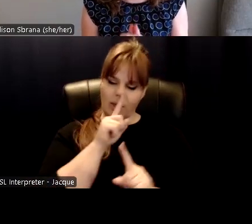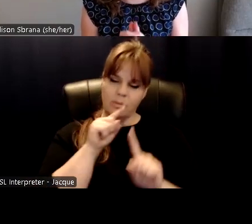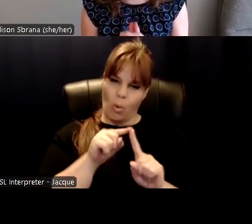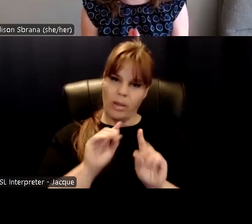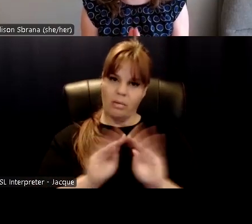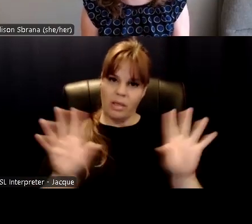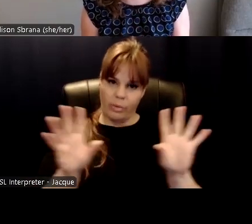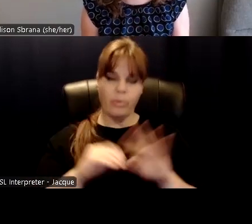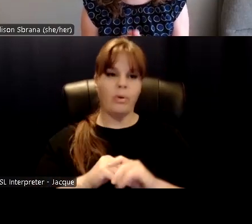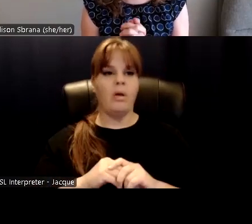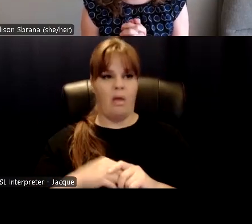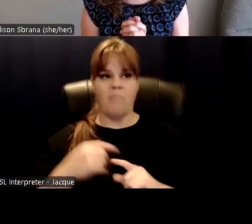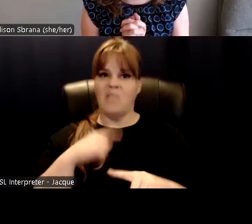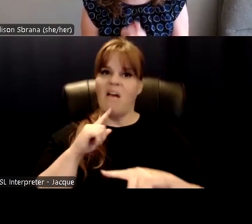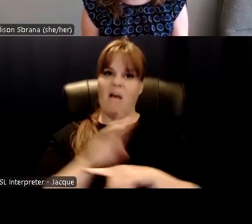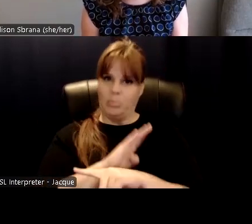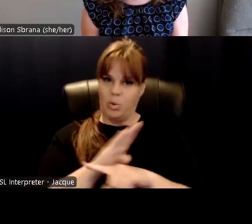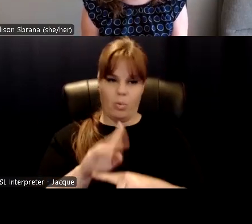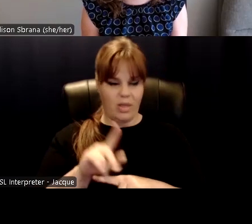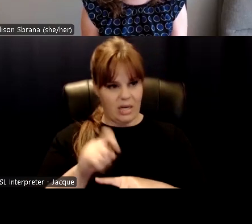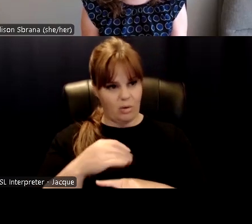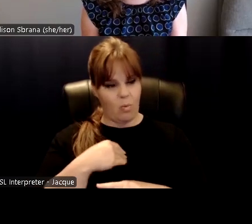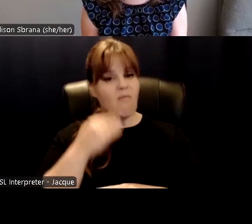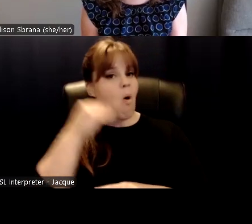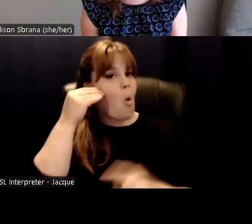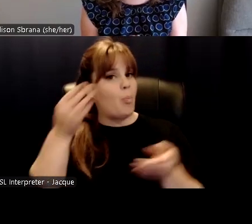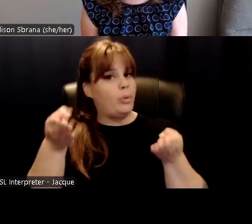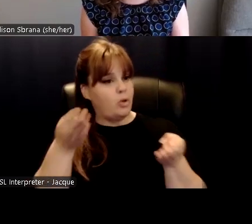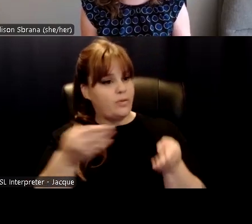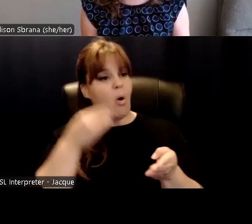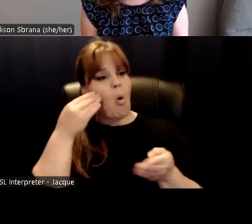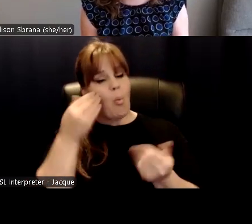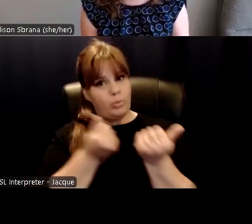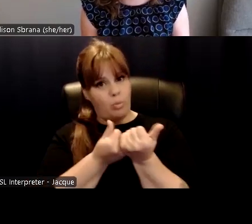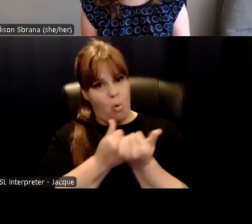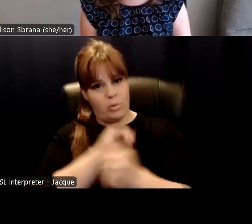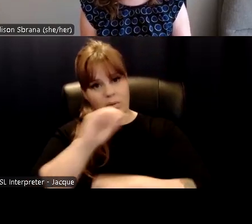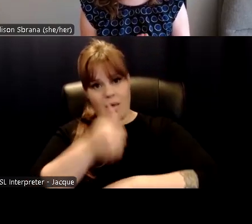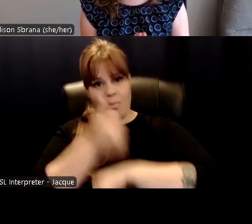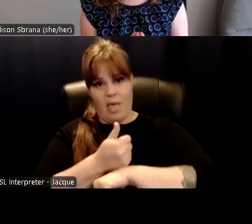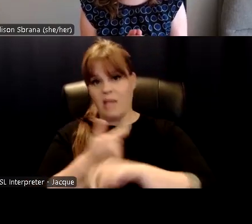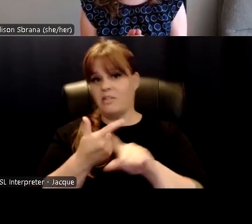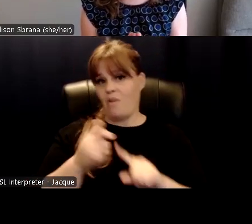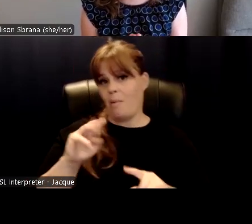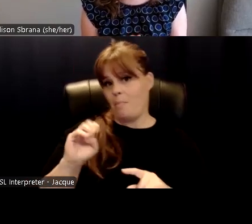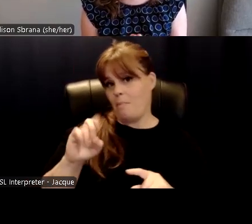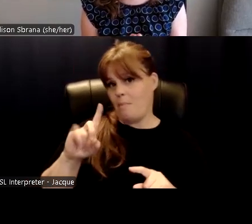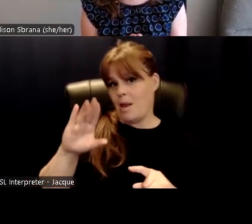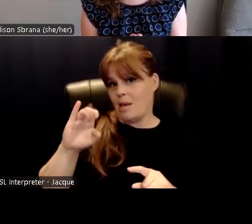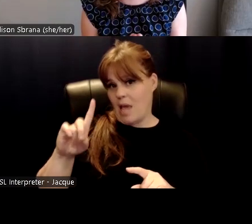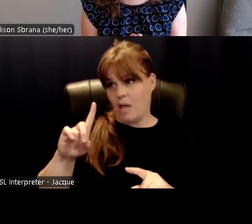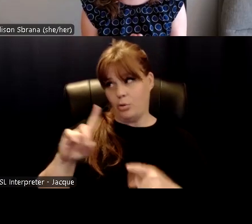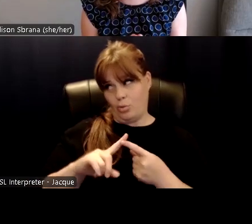I absolutely needed to have home services and supports in place from Medicaid to feel comfortable at all